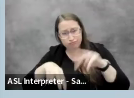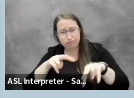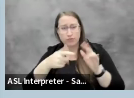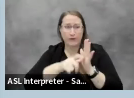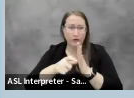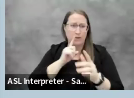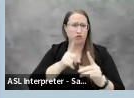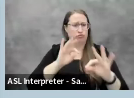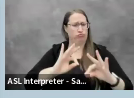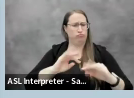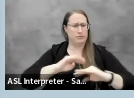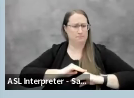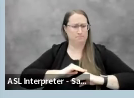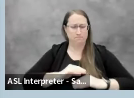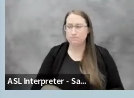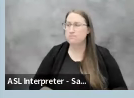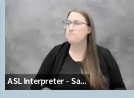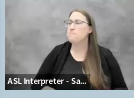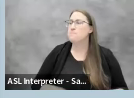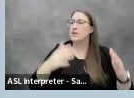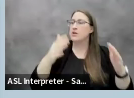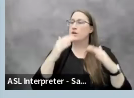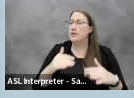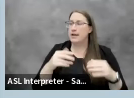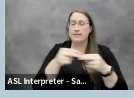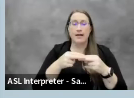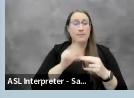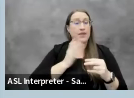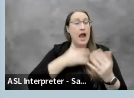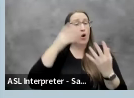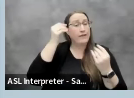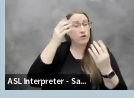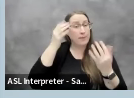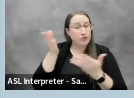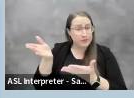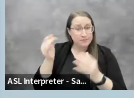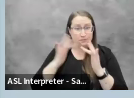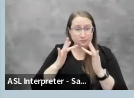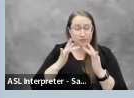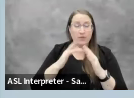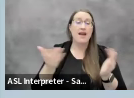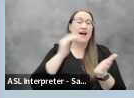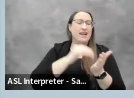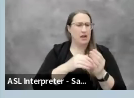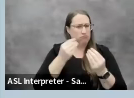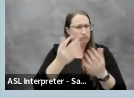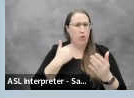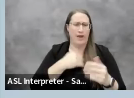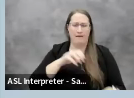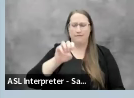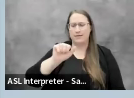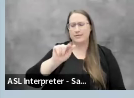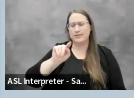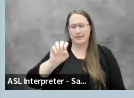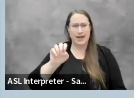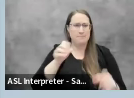please. This is our information. Again, we have an estate planning legal team who drafts all of these